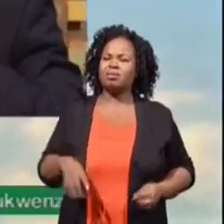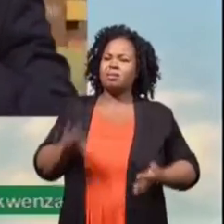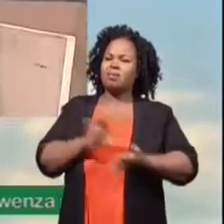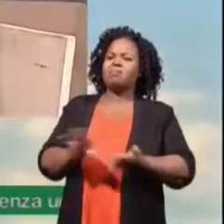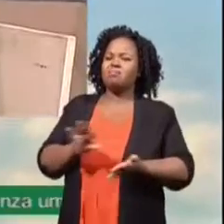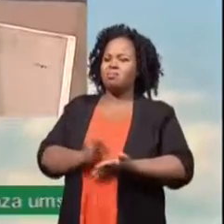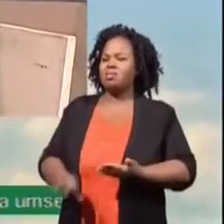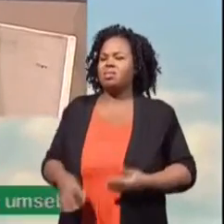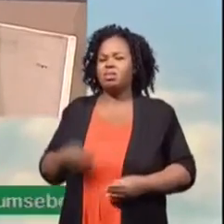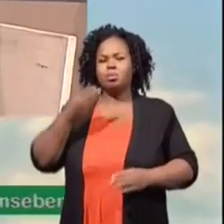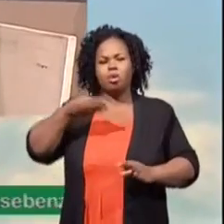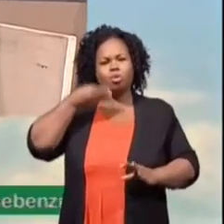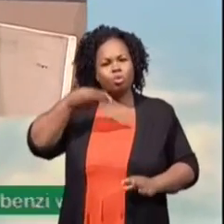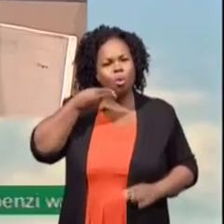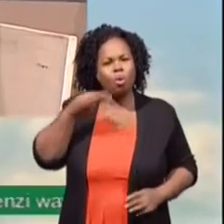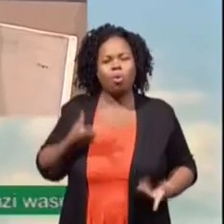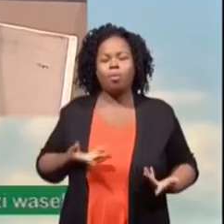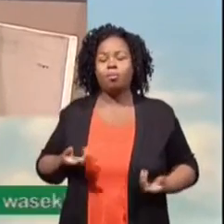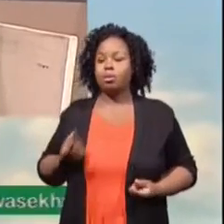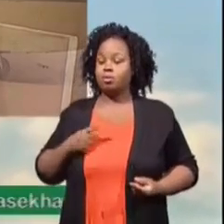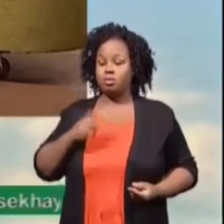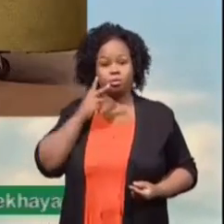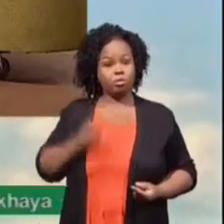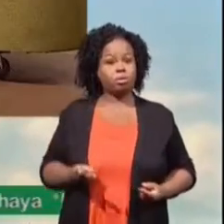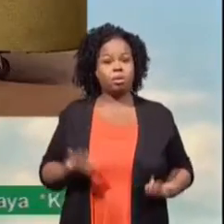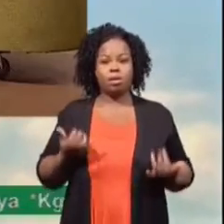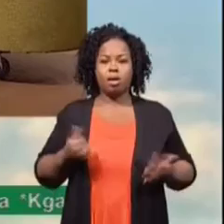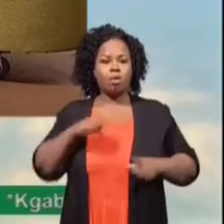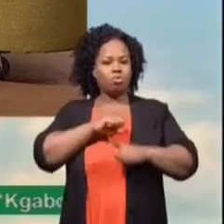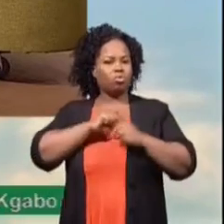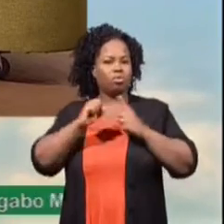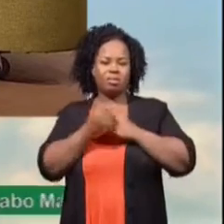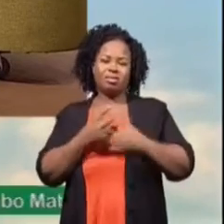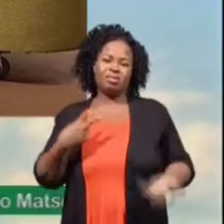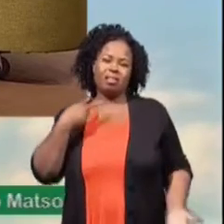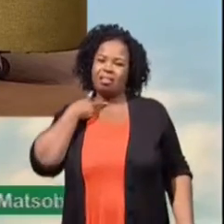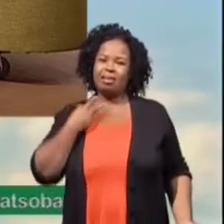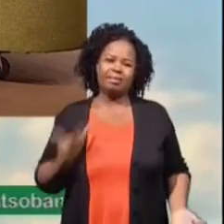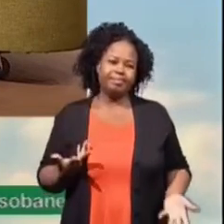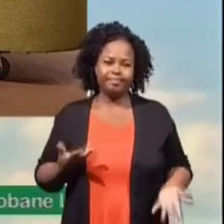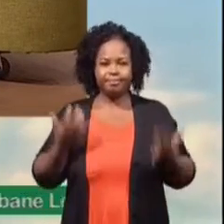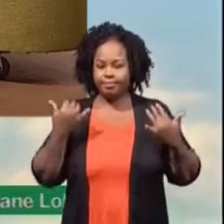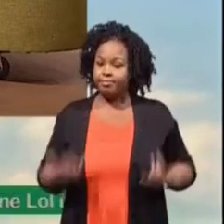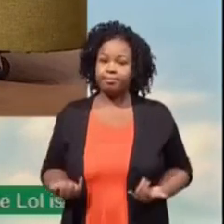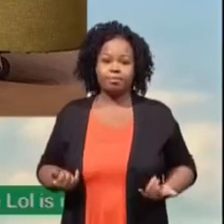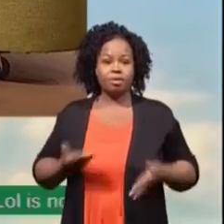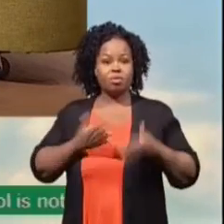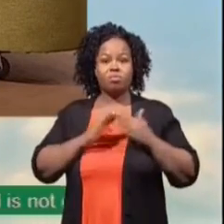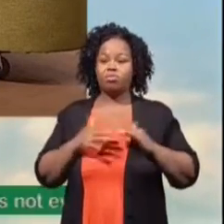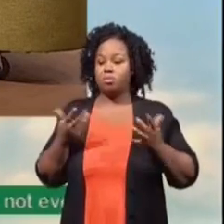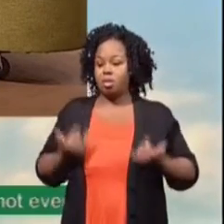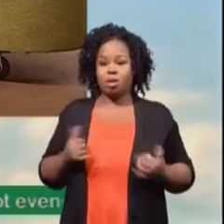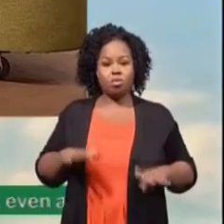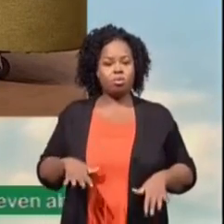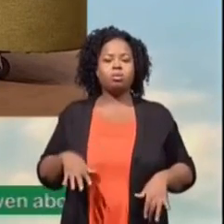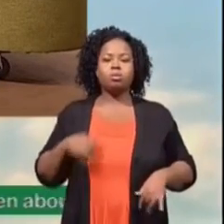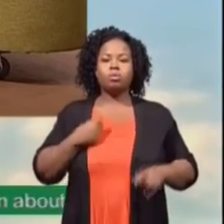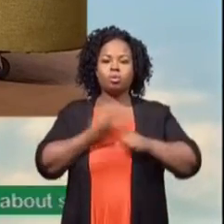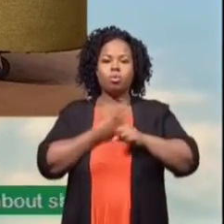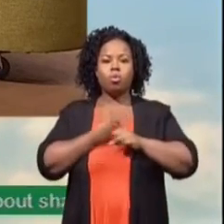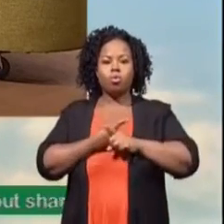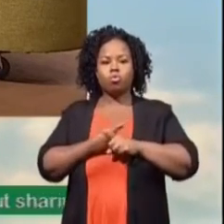Yanya, where Chance, a lot of call my girl, I buy them to we. But how shaver society arona, unfortunately, society arona,